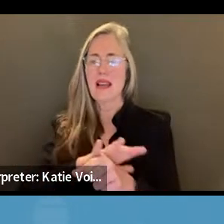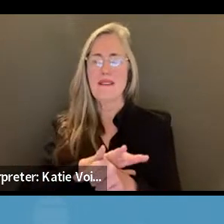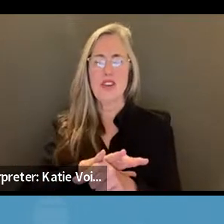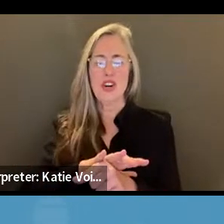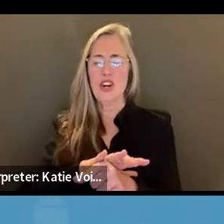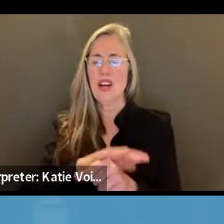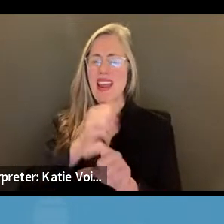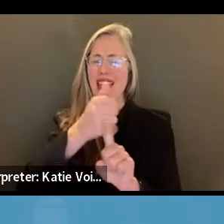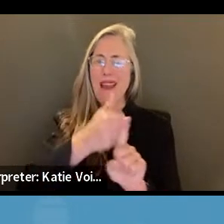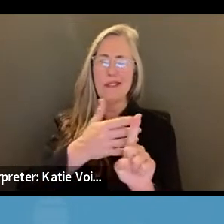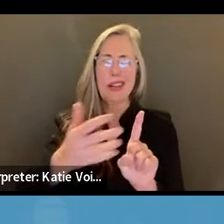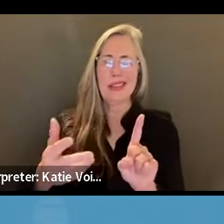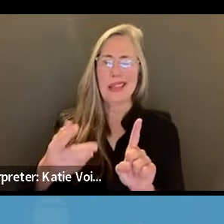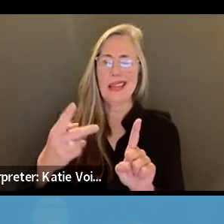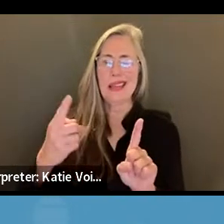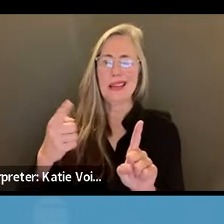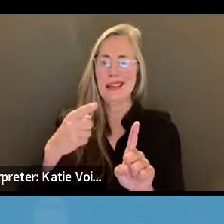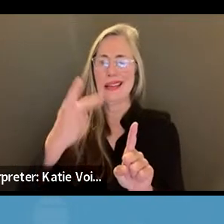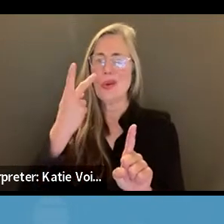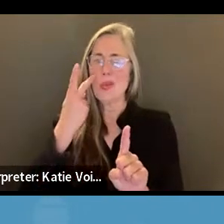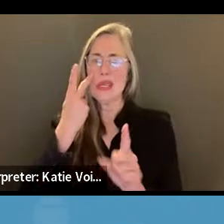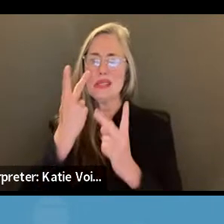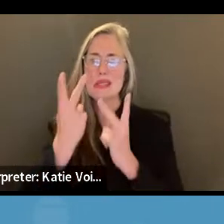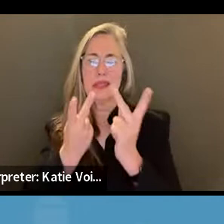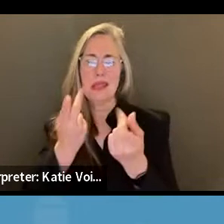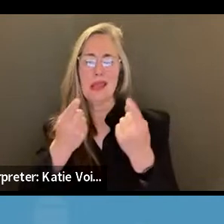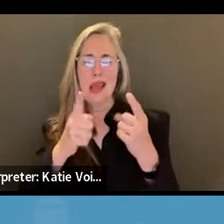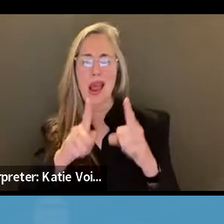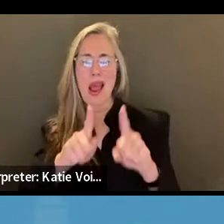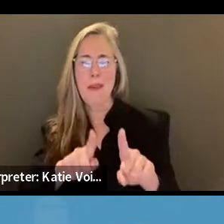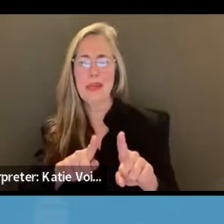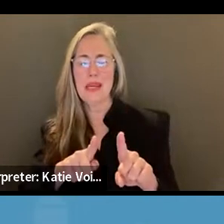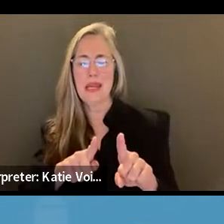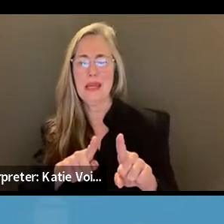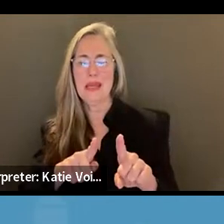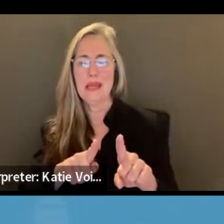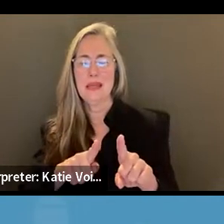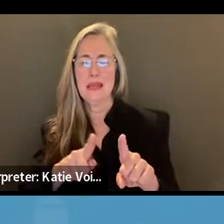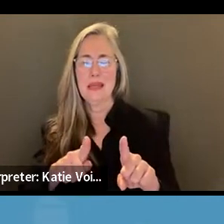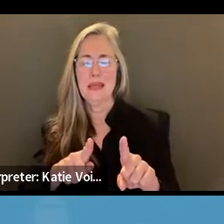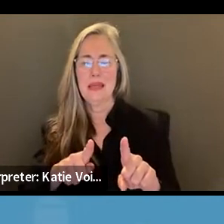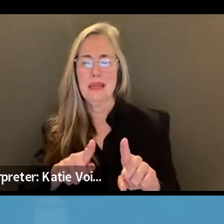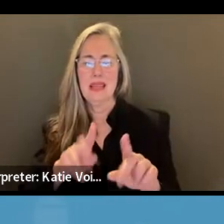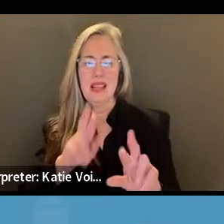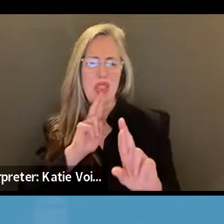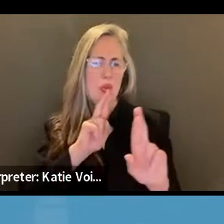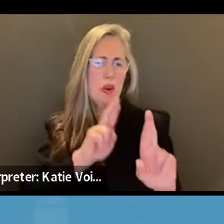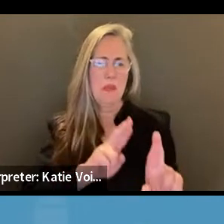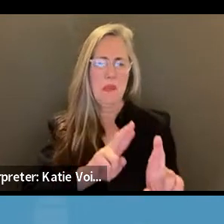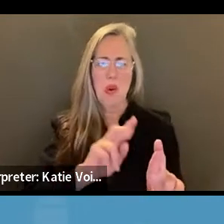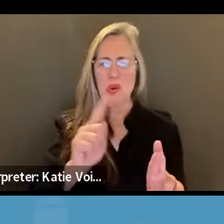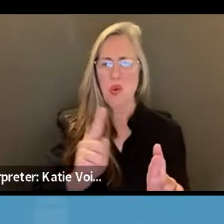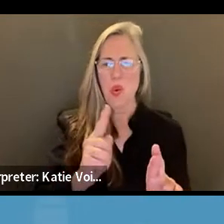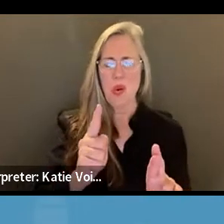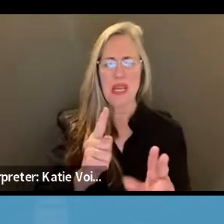saw, it doesn't. In the report, there were only about, I